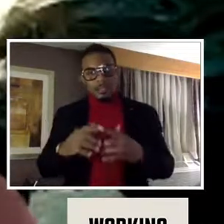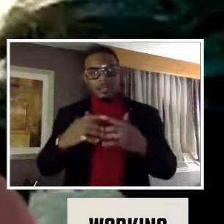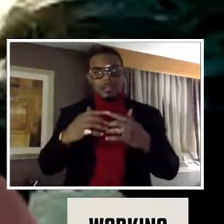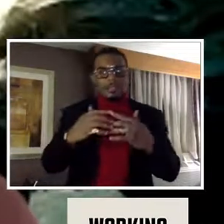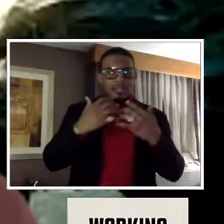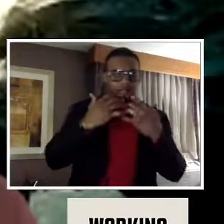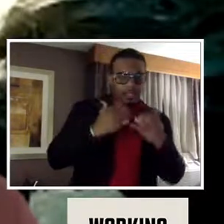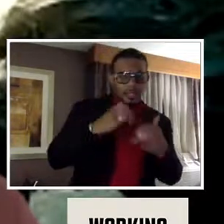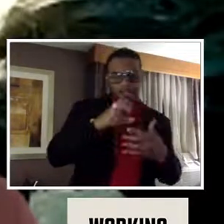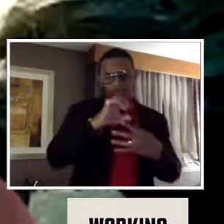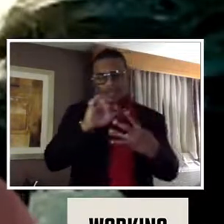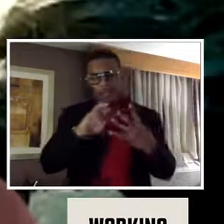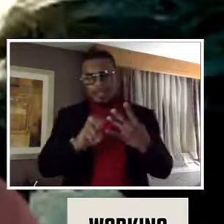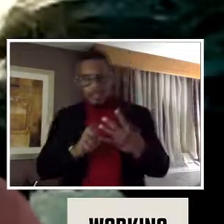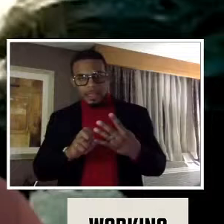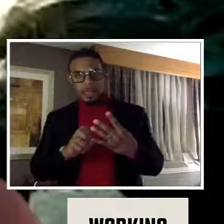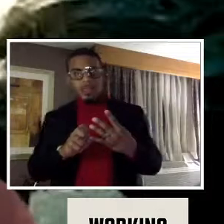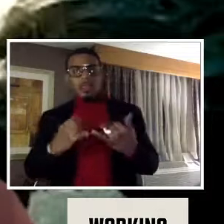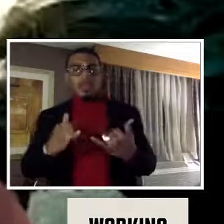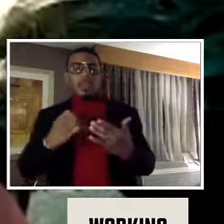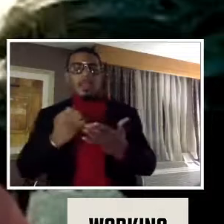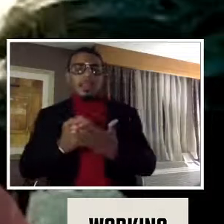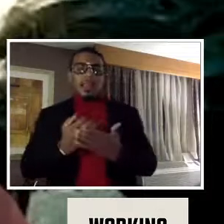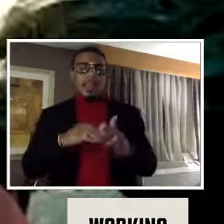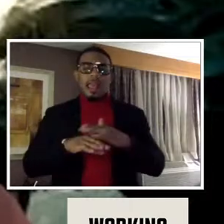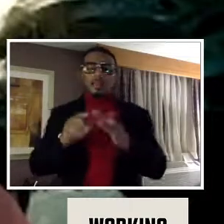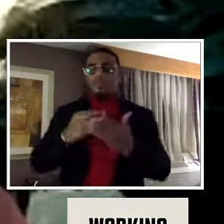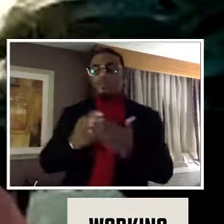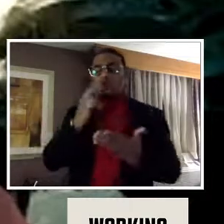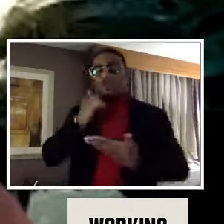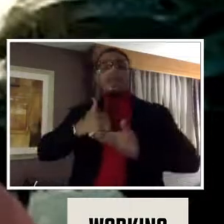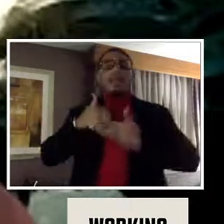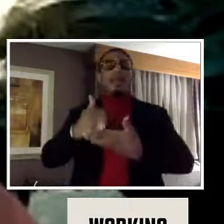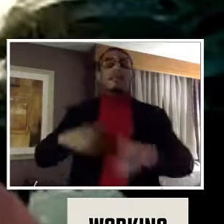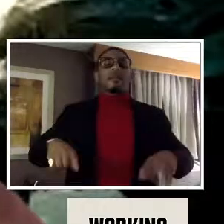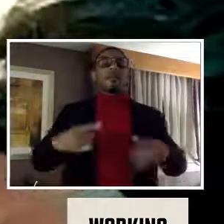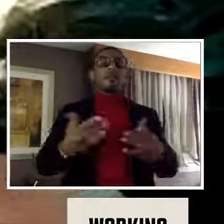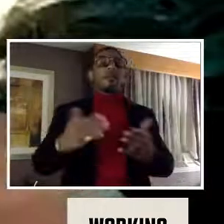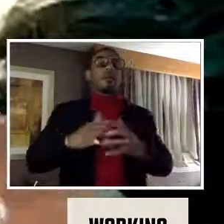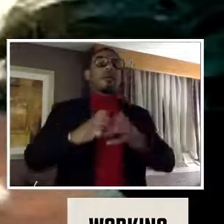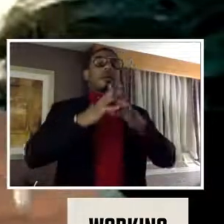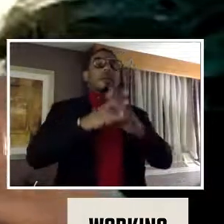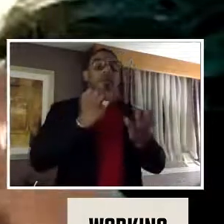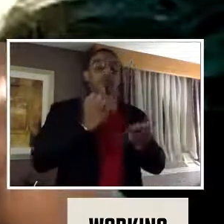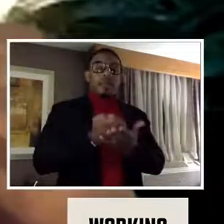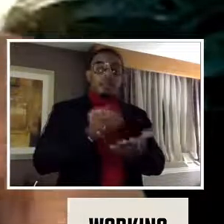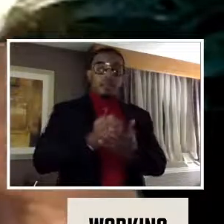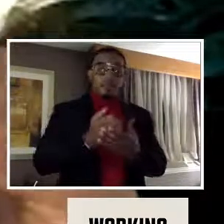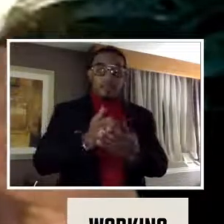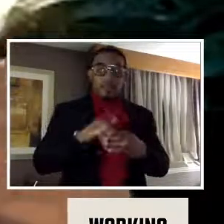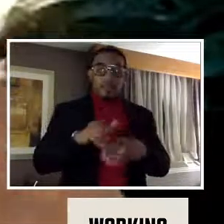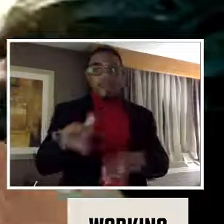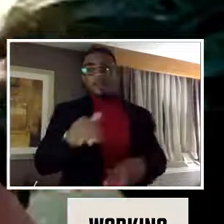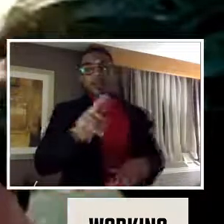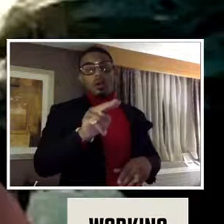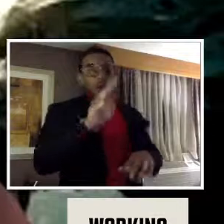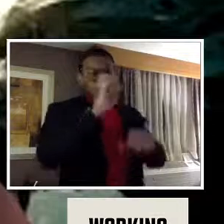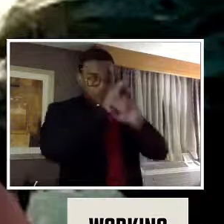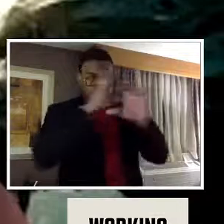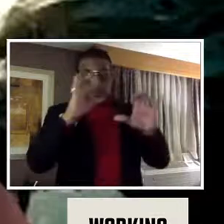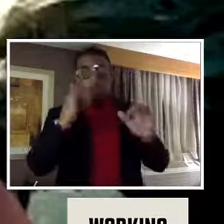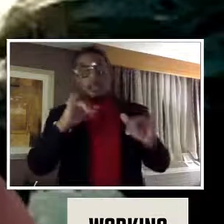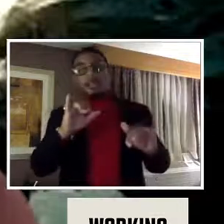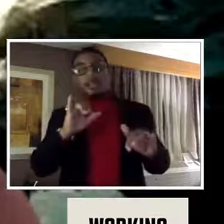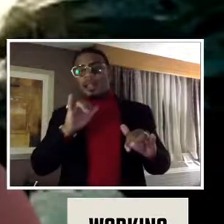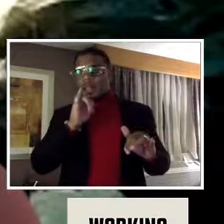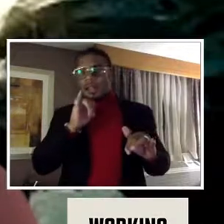care economy, have access to resources that will help them rebuild the economy in their own image, so that